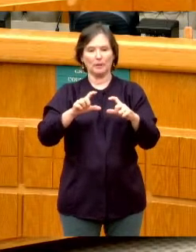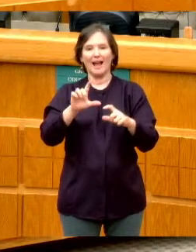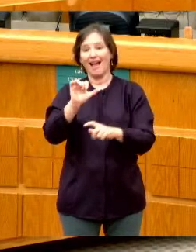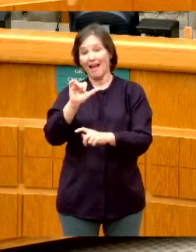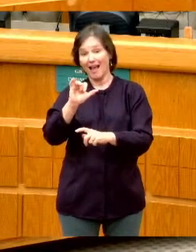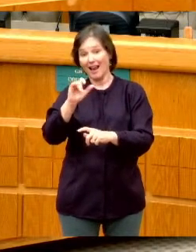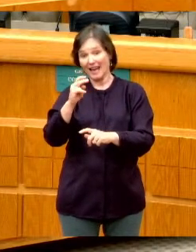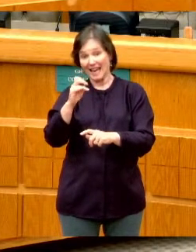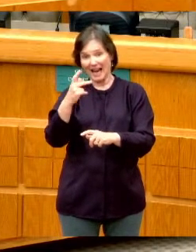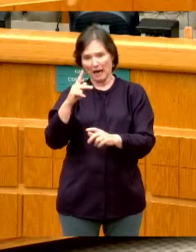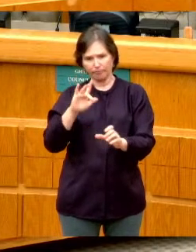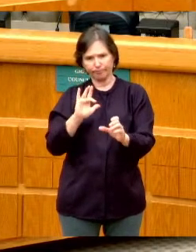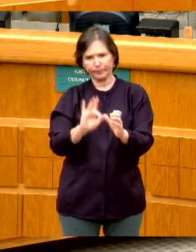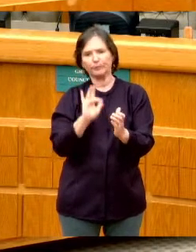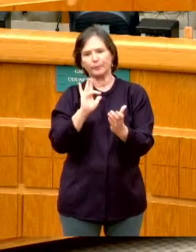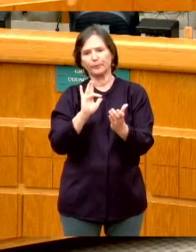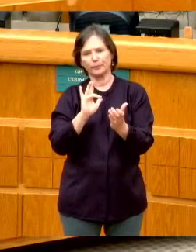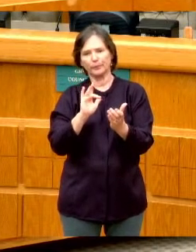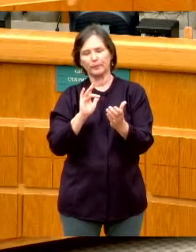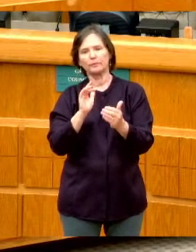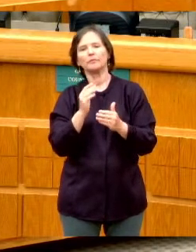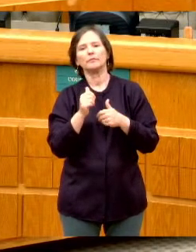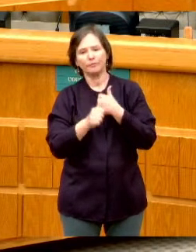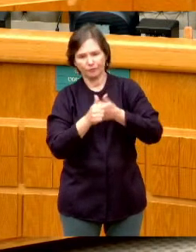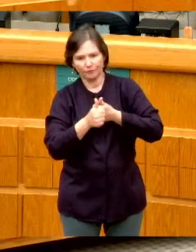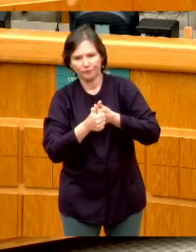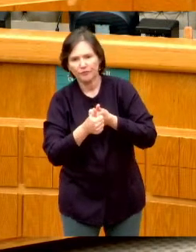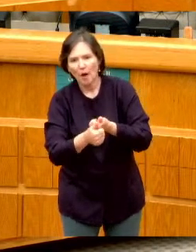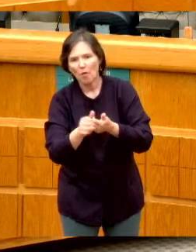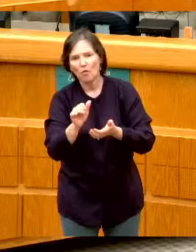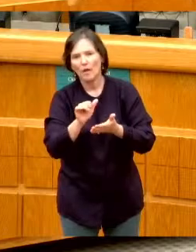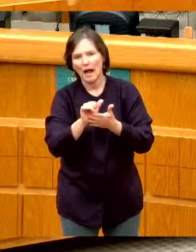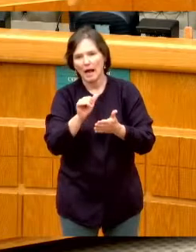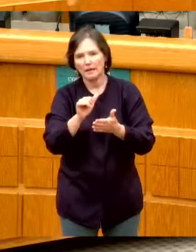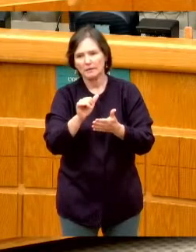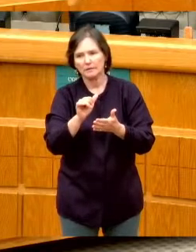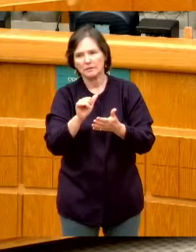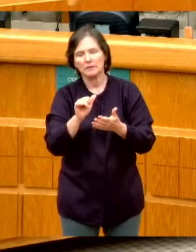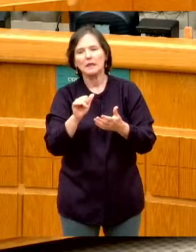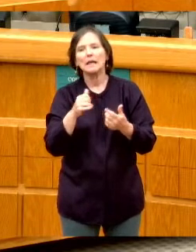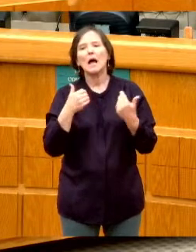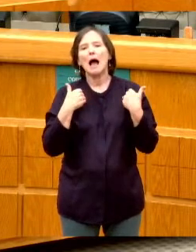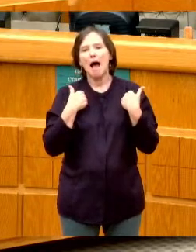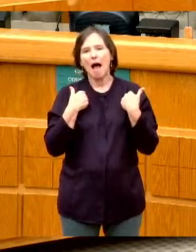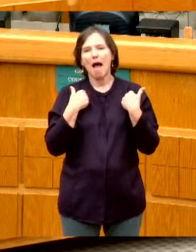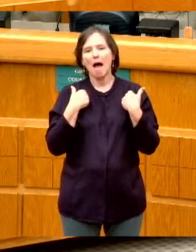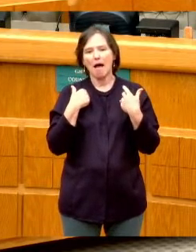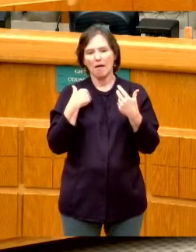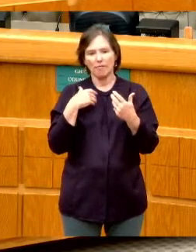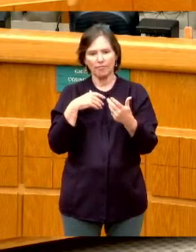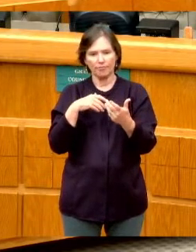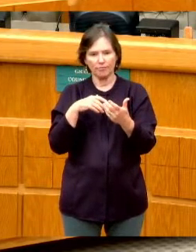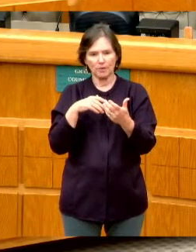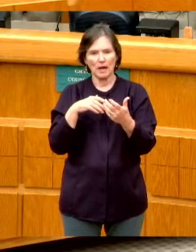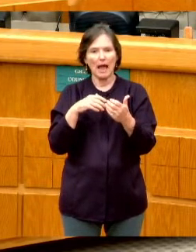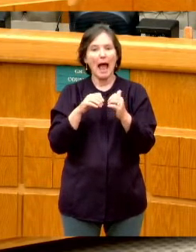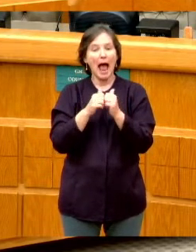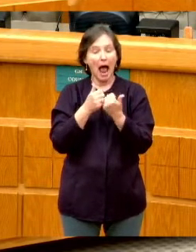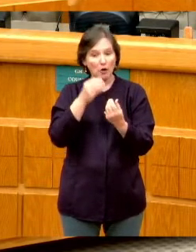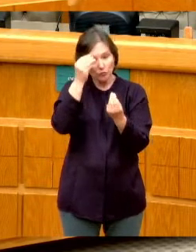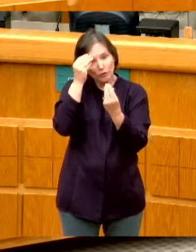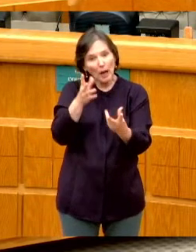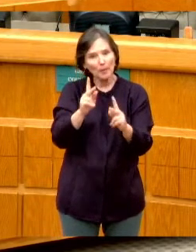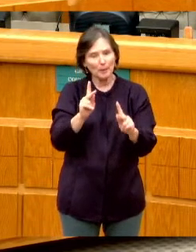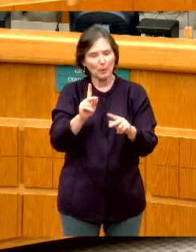Text messages, emails, and phone calls are all provided will be provided to notify people of their second